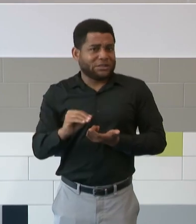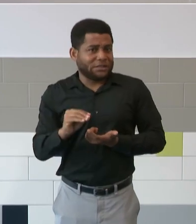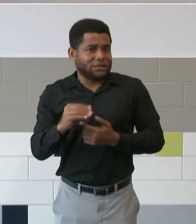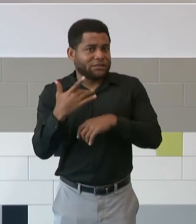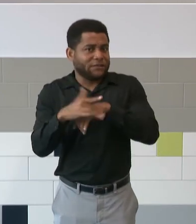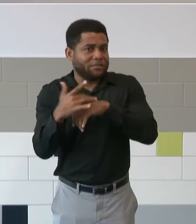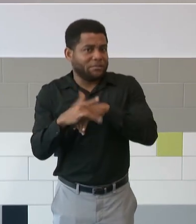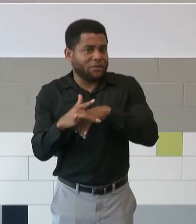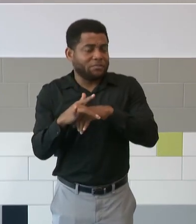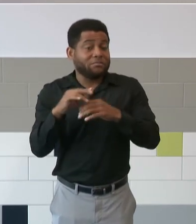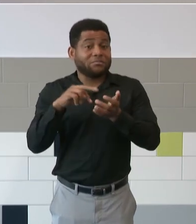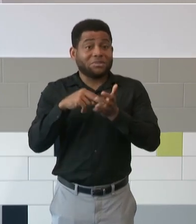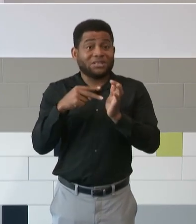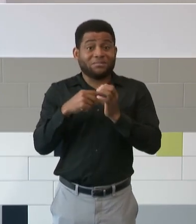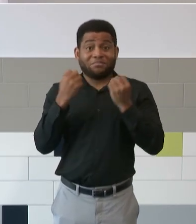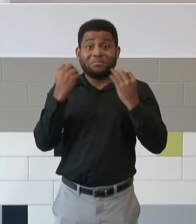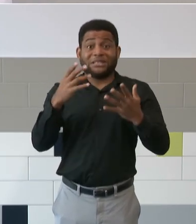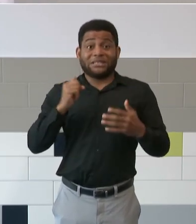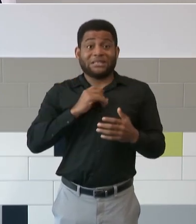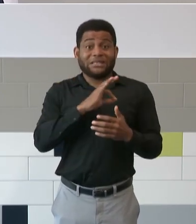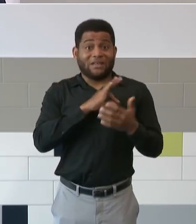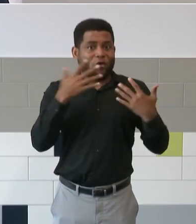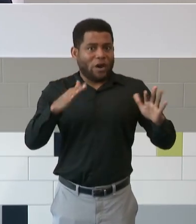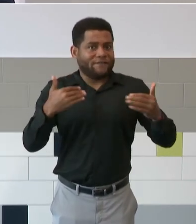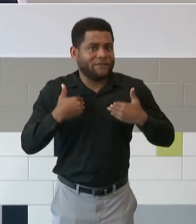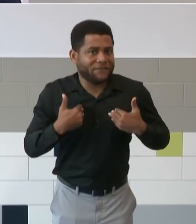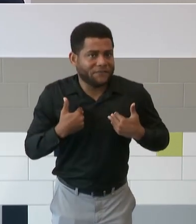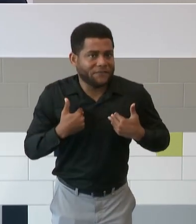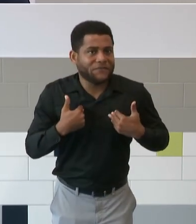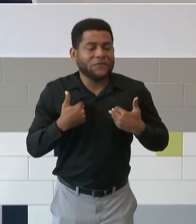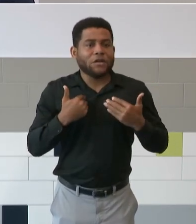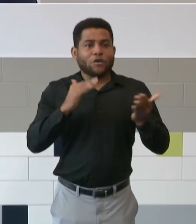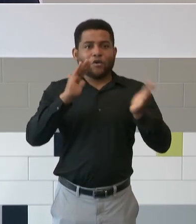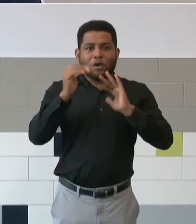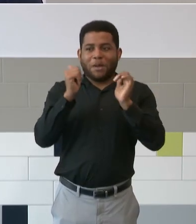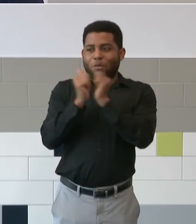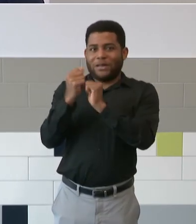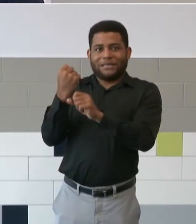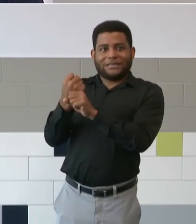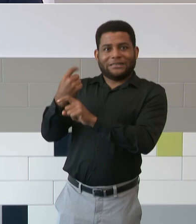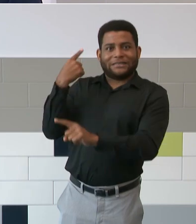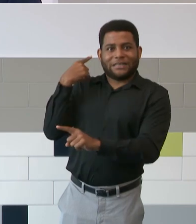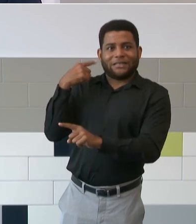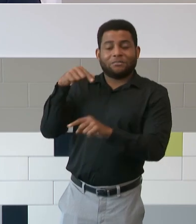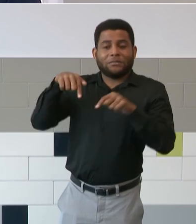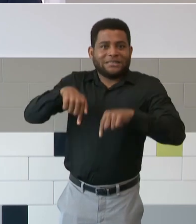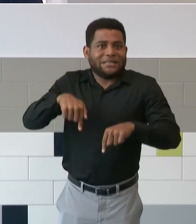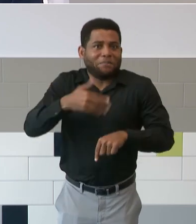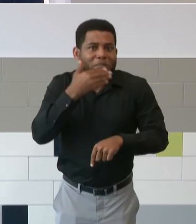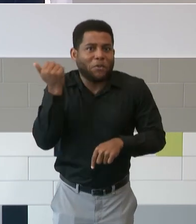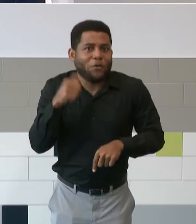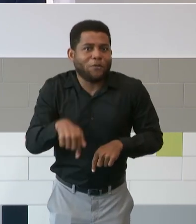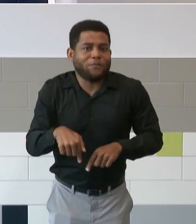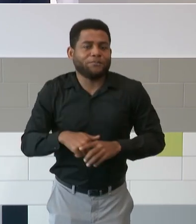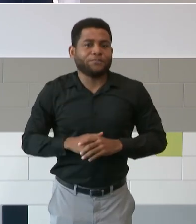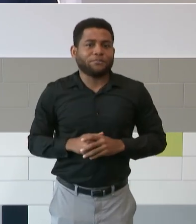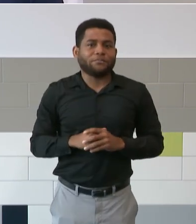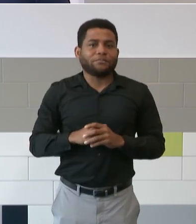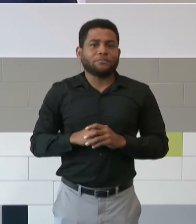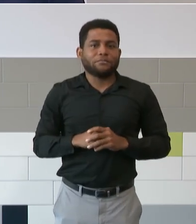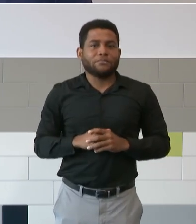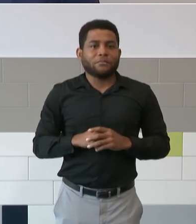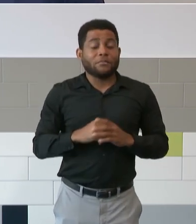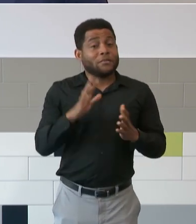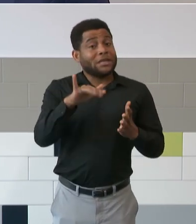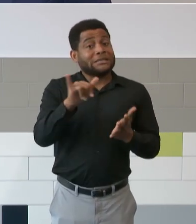this year better than we were last year in terms of the number of vacancies we have in preparation for the start of the school year. And of course, like years